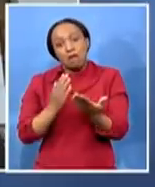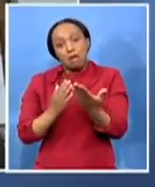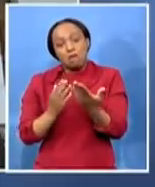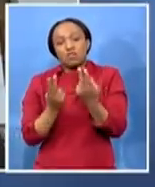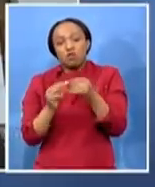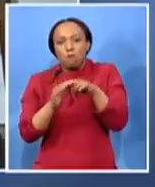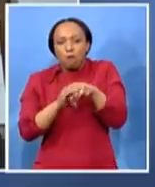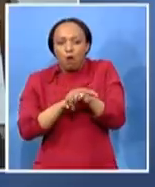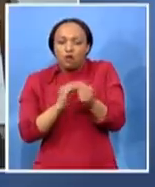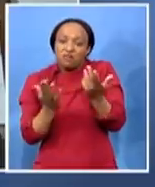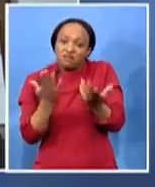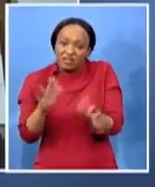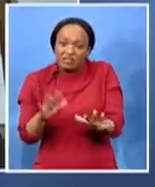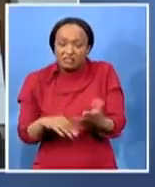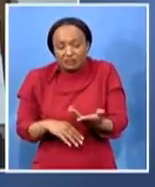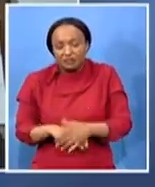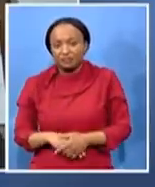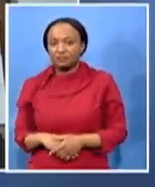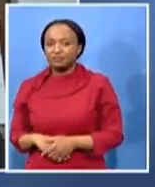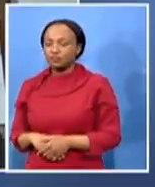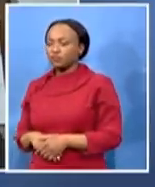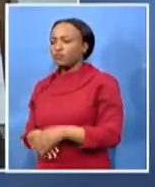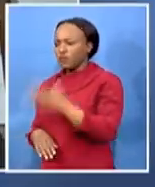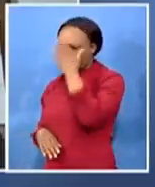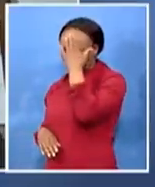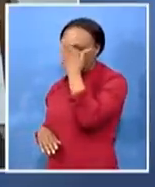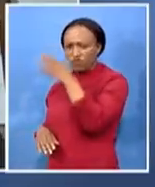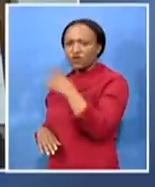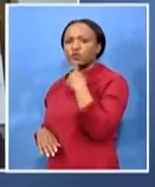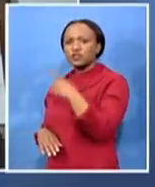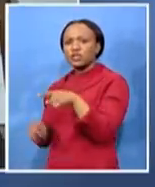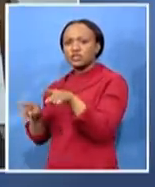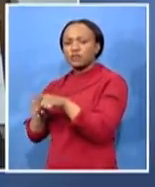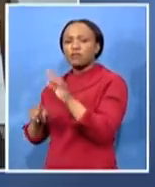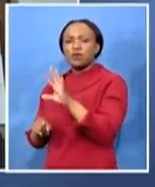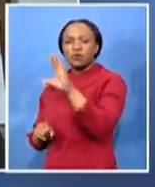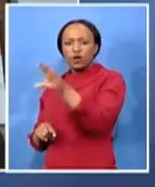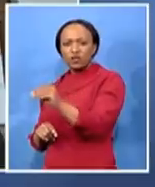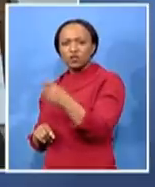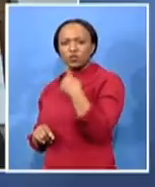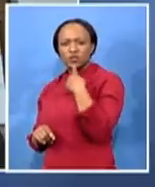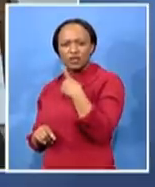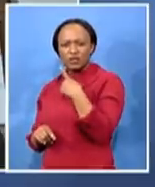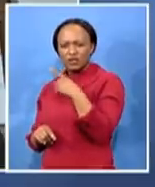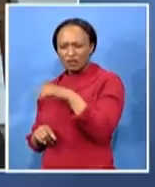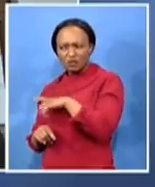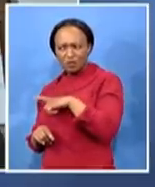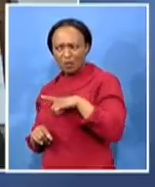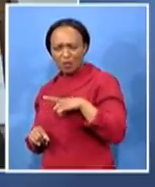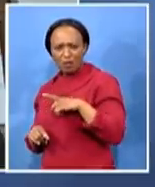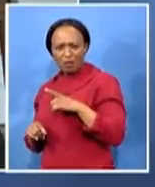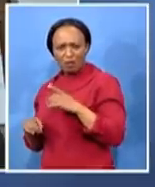want to ask you, what do you mean? Do you mean it's taking too long to die, or is it taking too long to